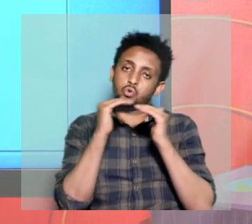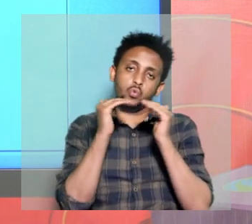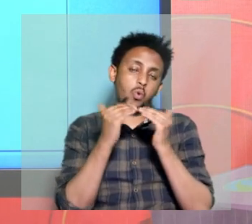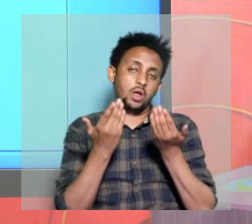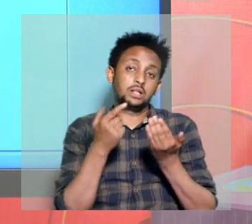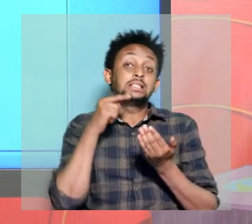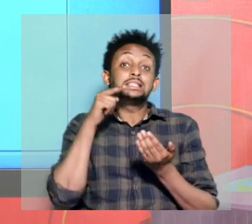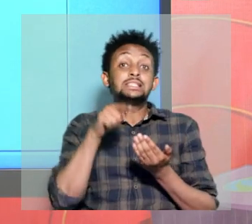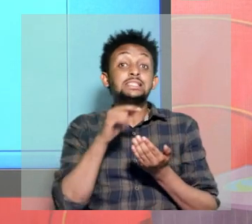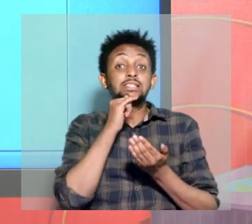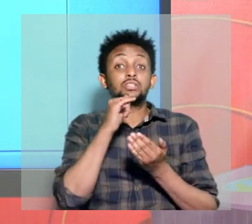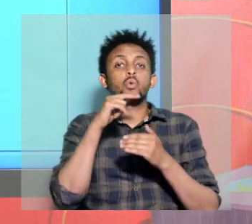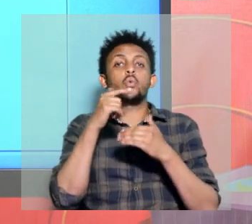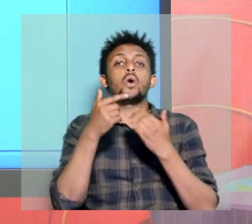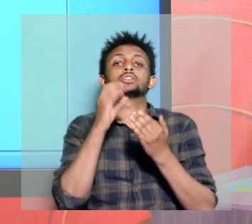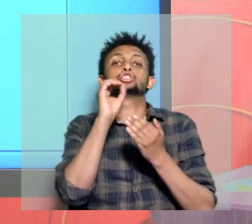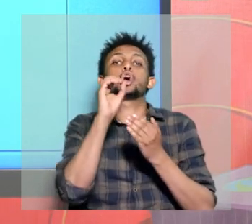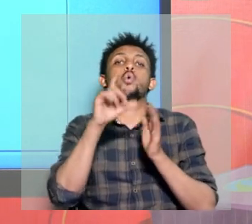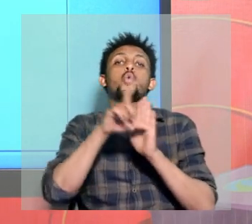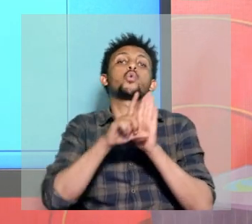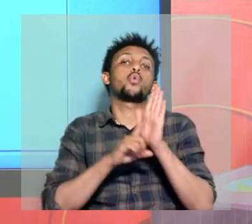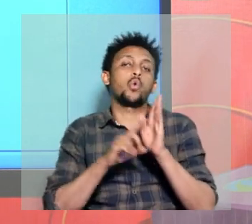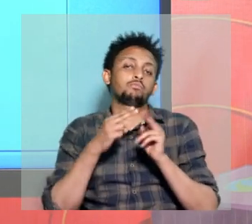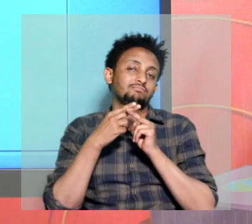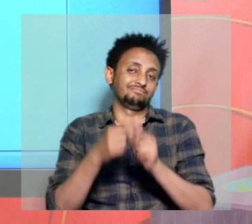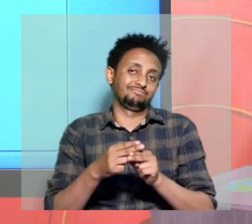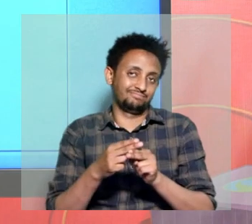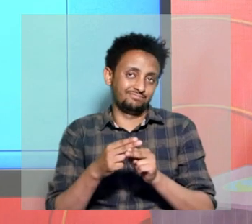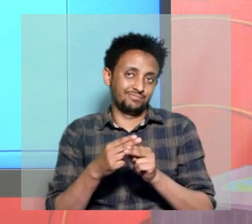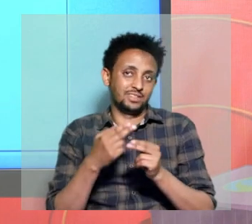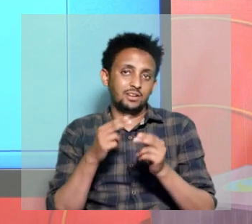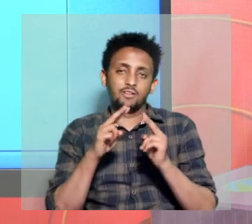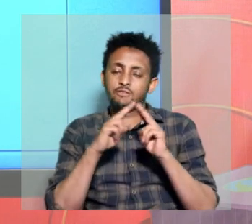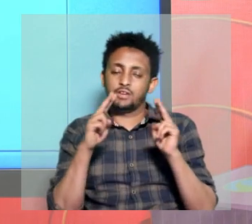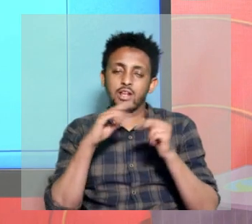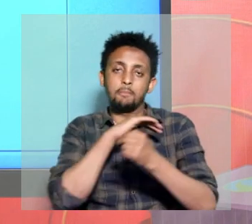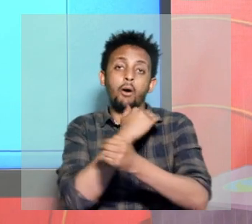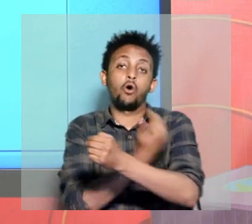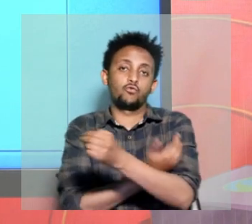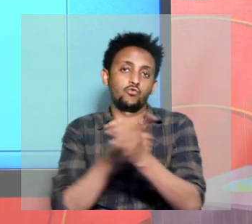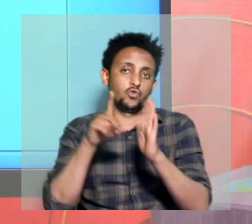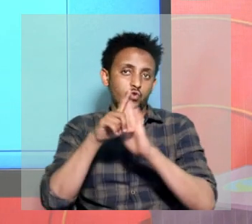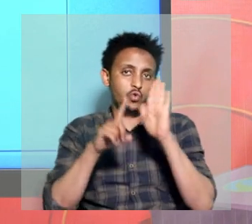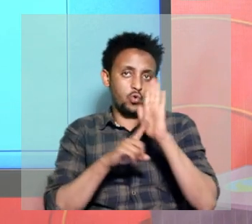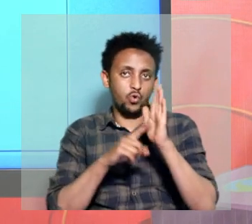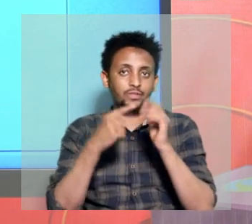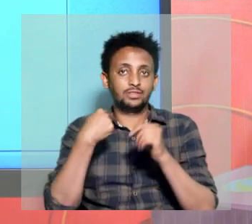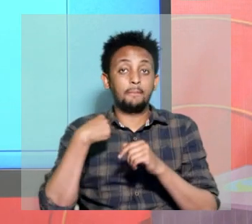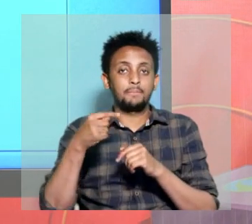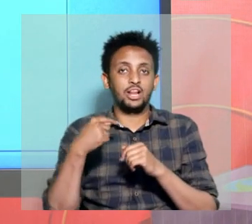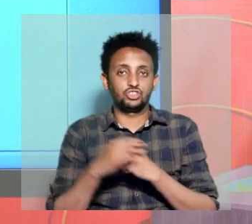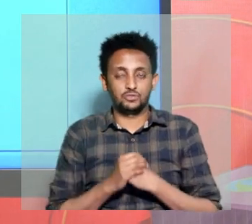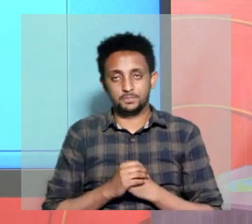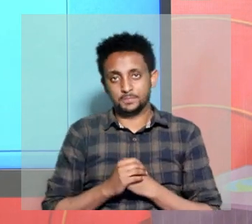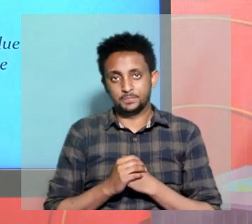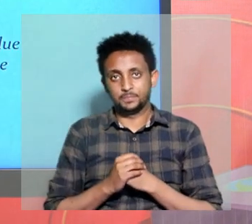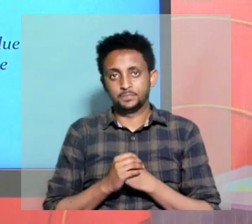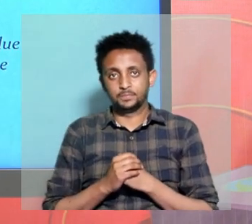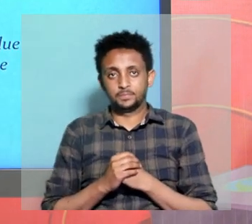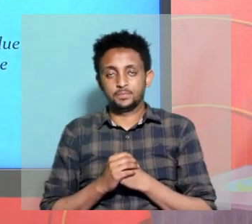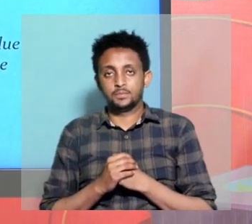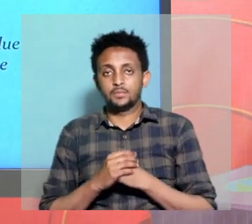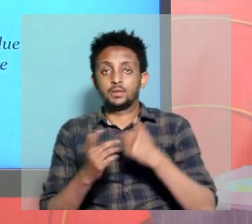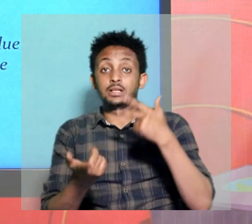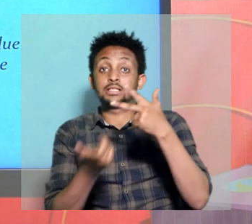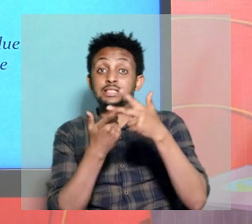equal. This is what zero's law of thermodynamics states, and it's a very powerful law concerning on temperature.